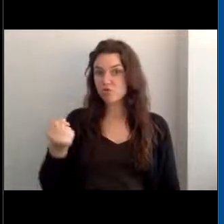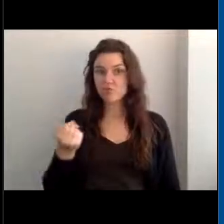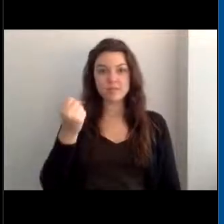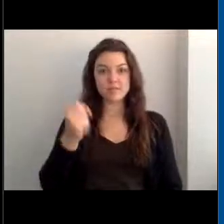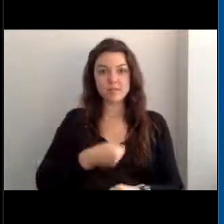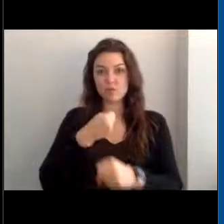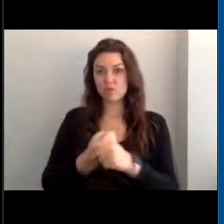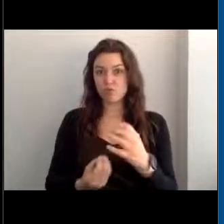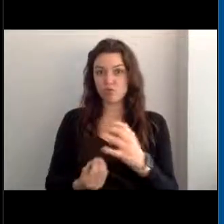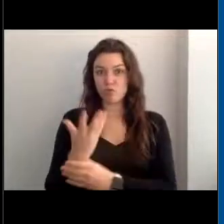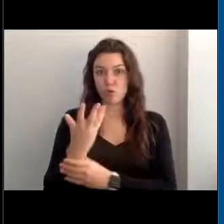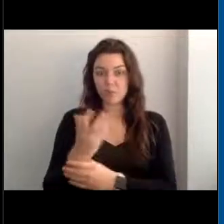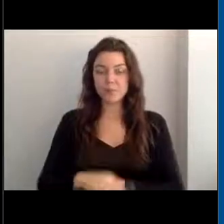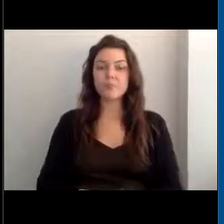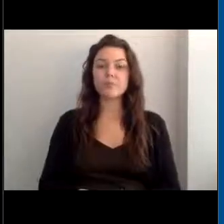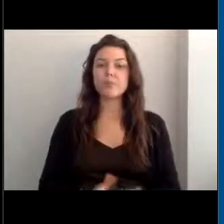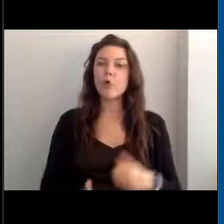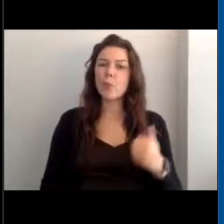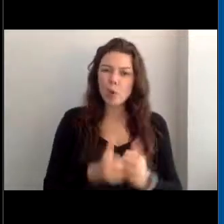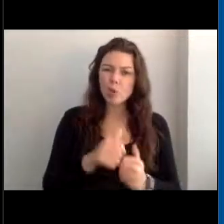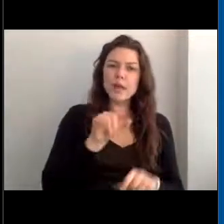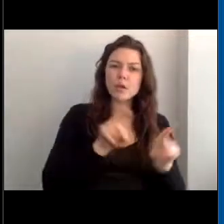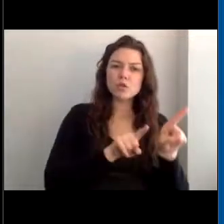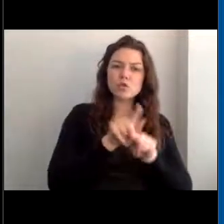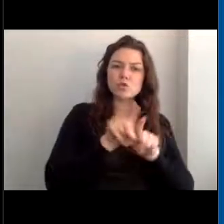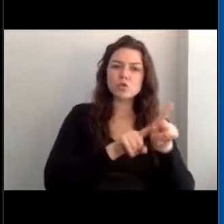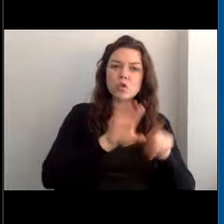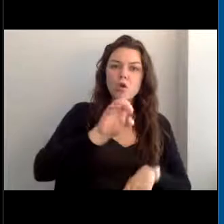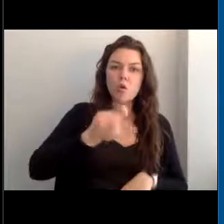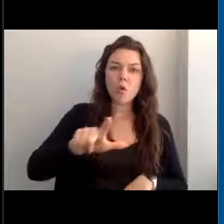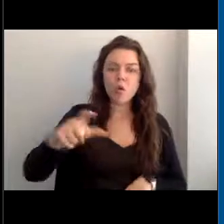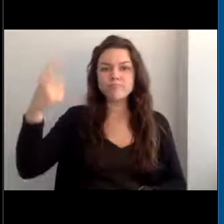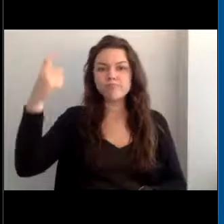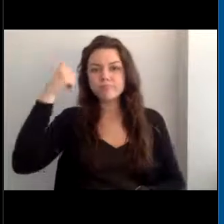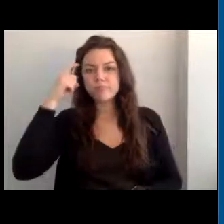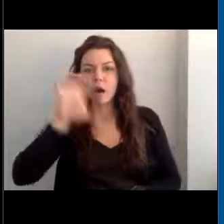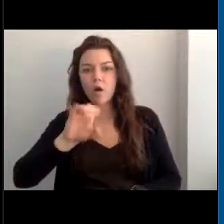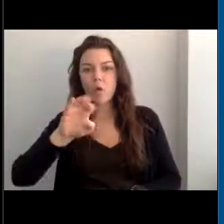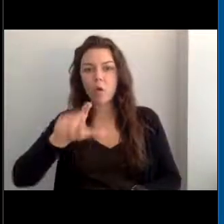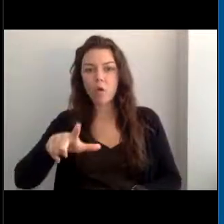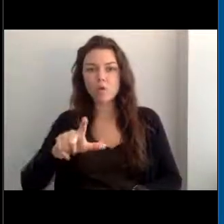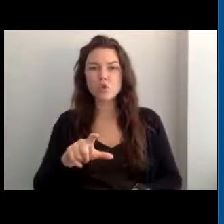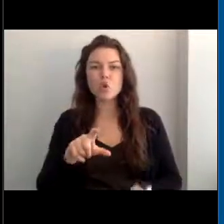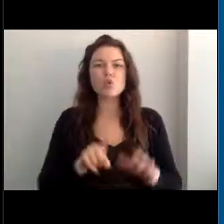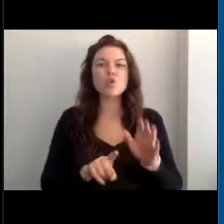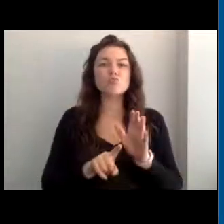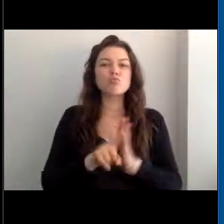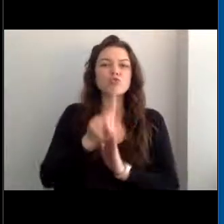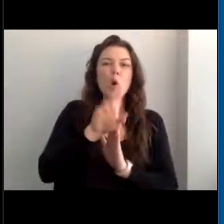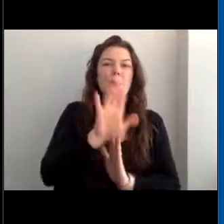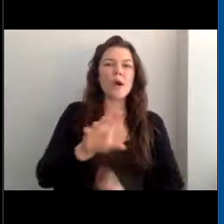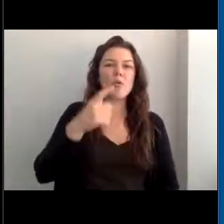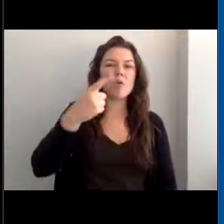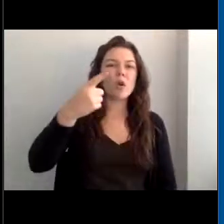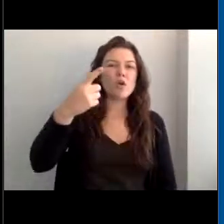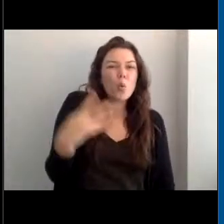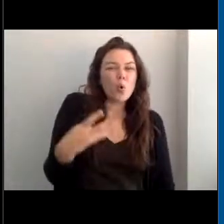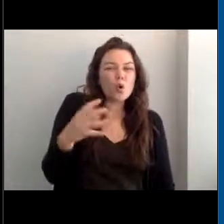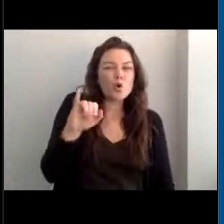of the species, the star corals and brain corals that we see out at the flower garden banks, only grow about 1/4 of an inch